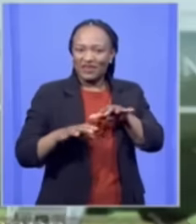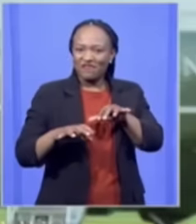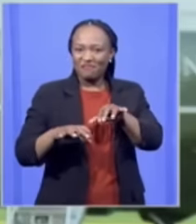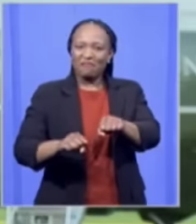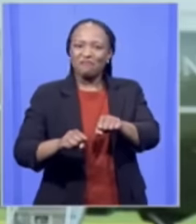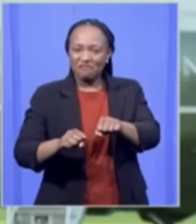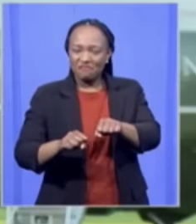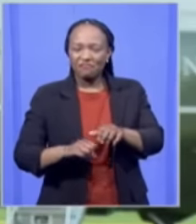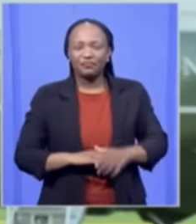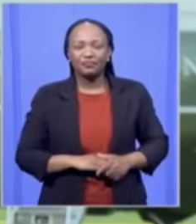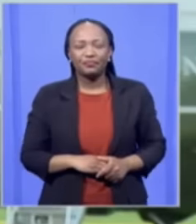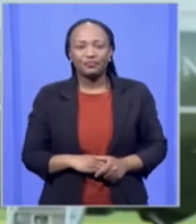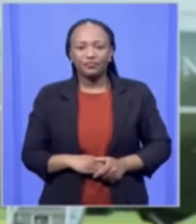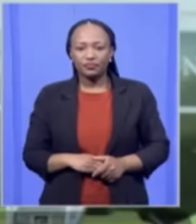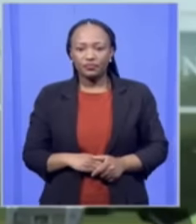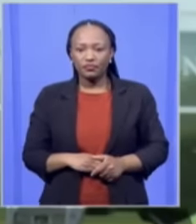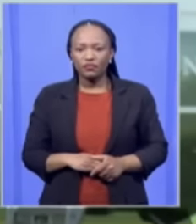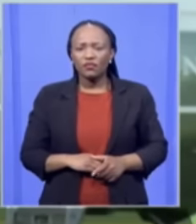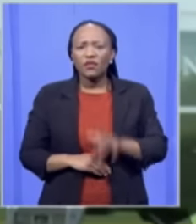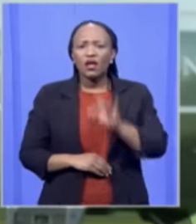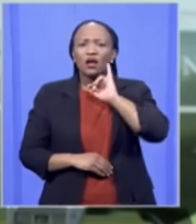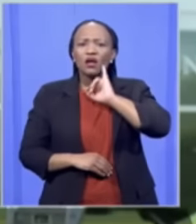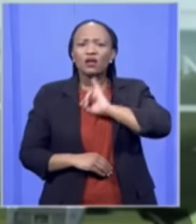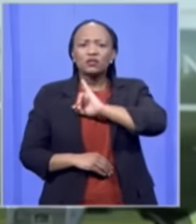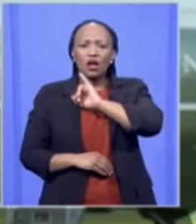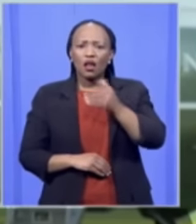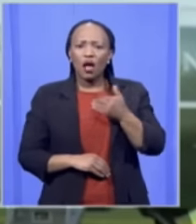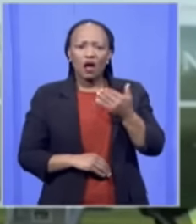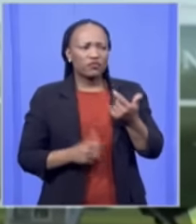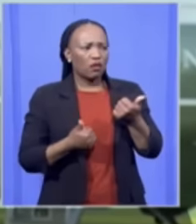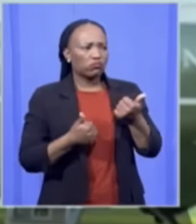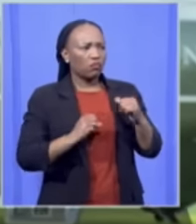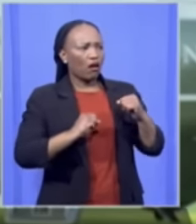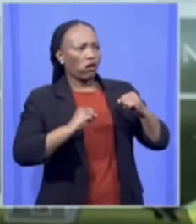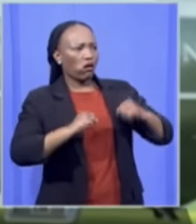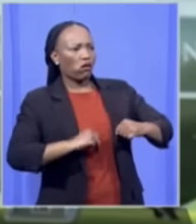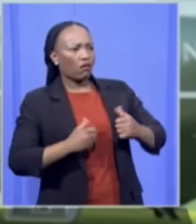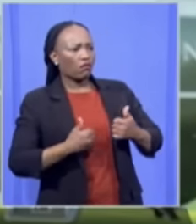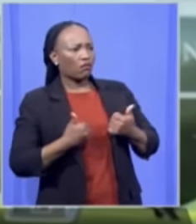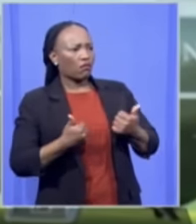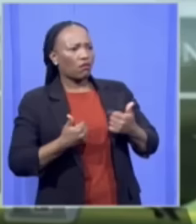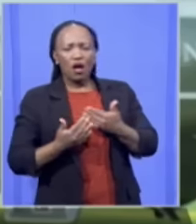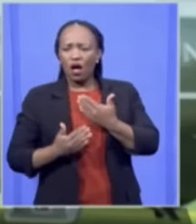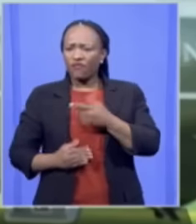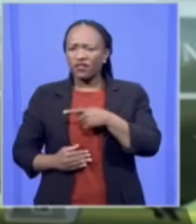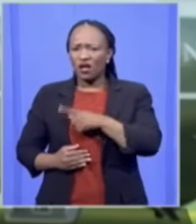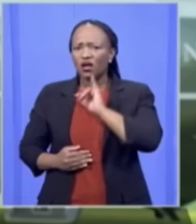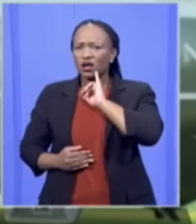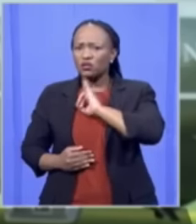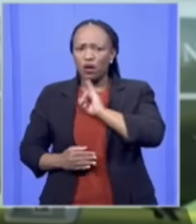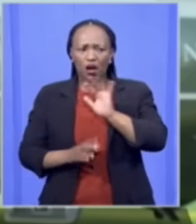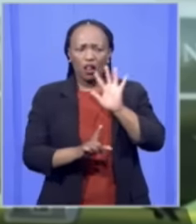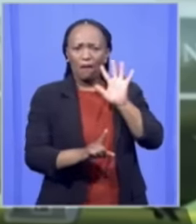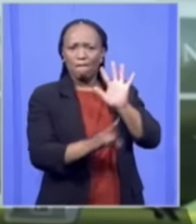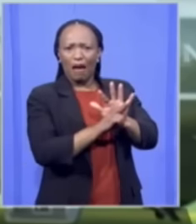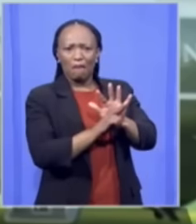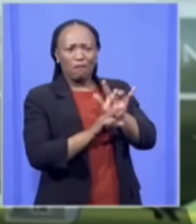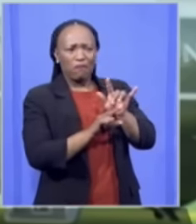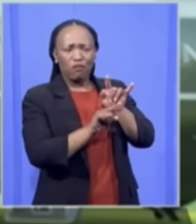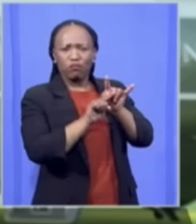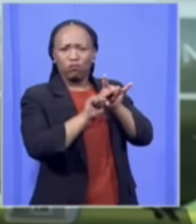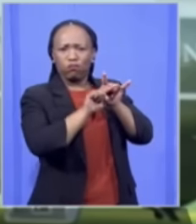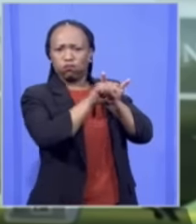Israel, as soon as we made the deal, they came out and they dropped a load of bombs, the likes of which I've never seen before. The biggest load that we've seen. I'm